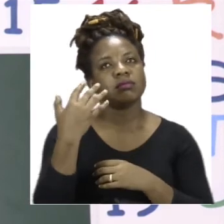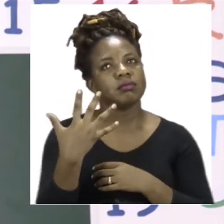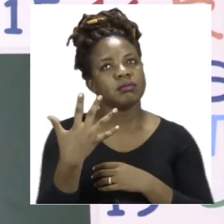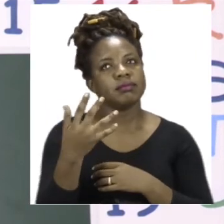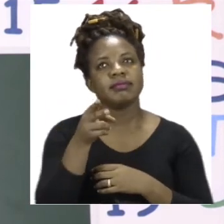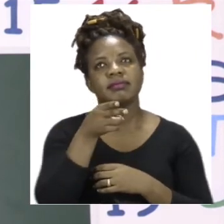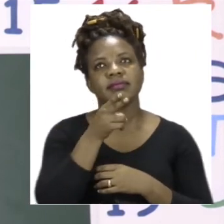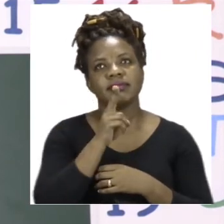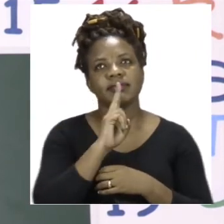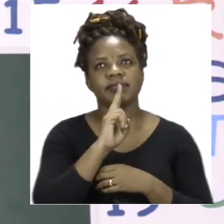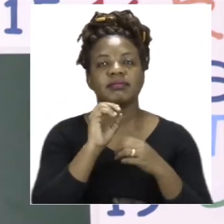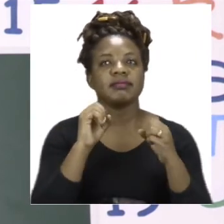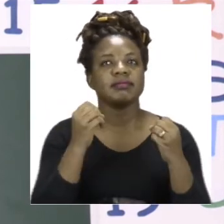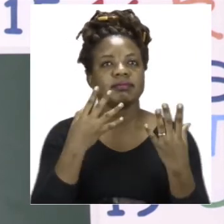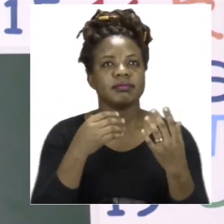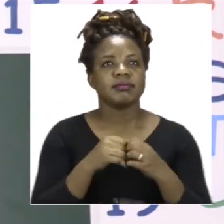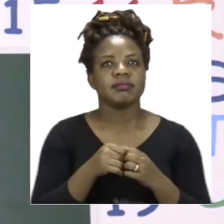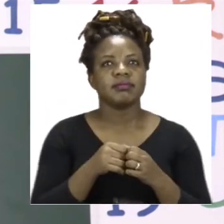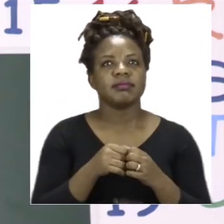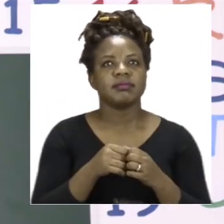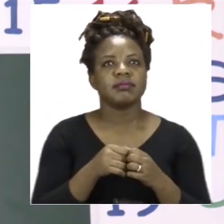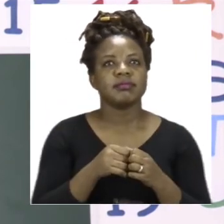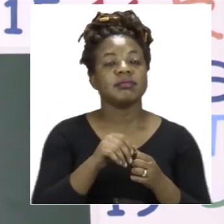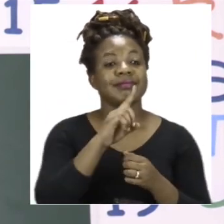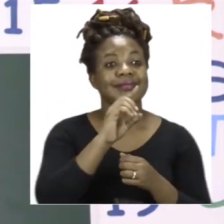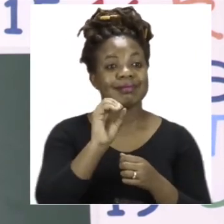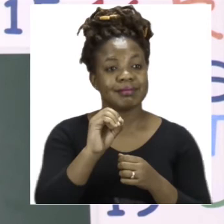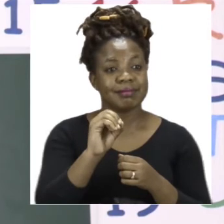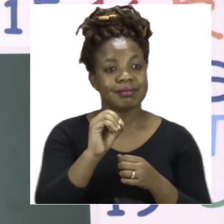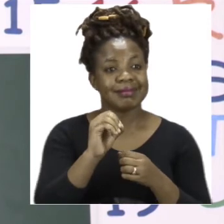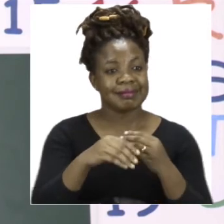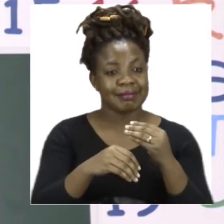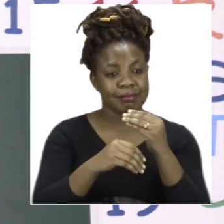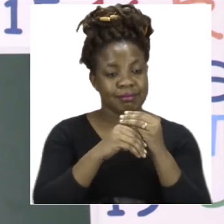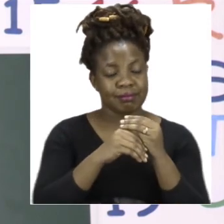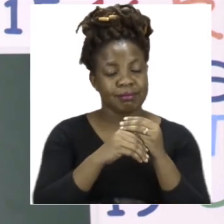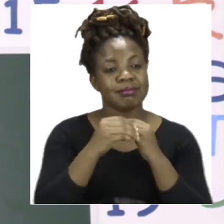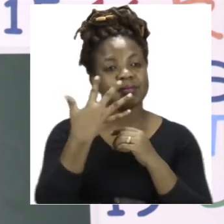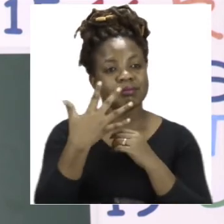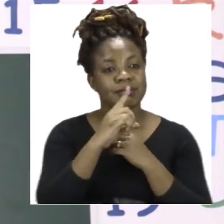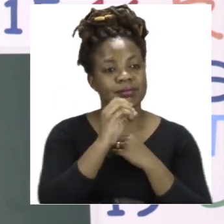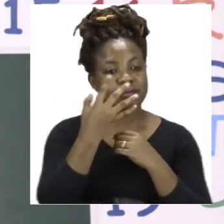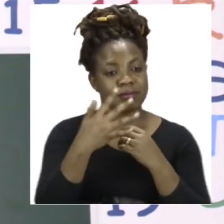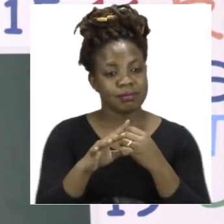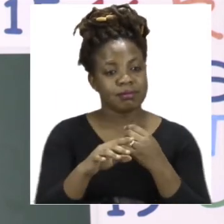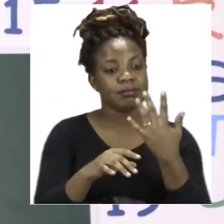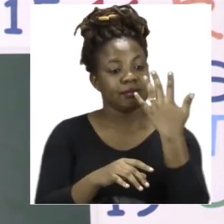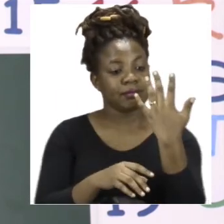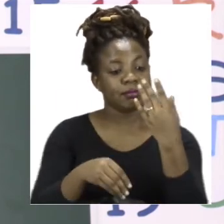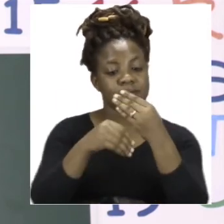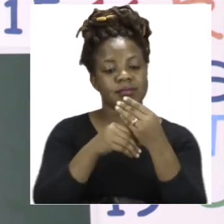10 + 5. So we have our 5 fingers and we're going to add them to the number 10. So we are going to